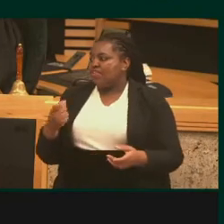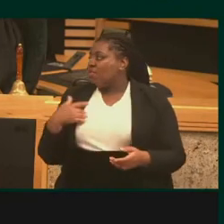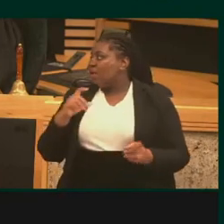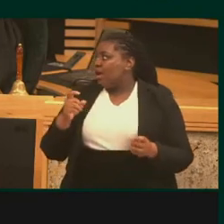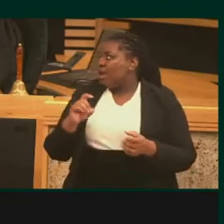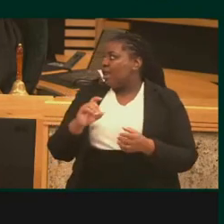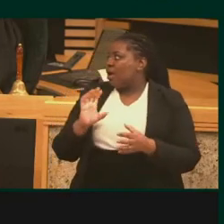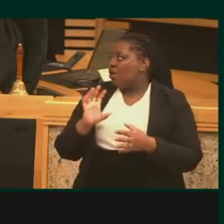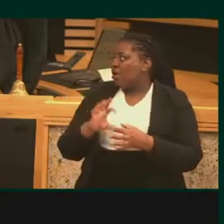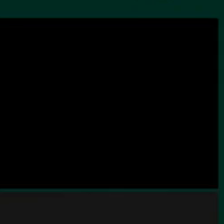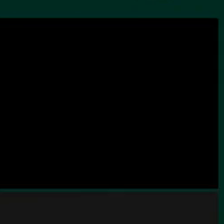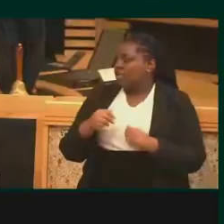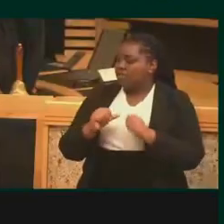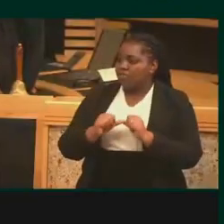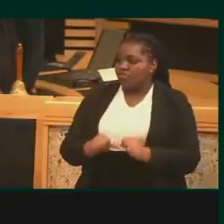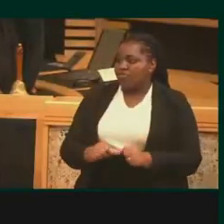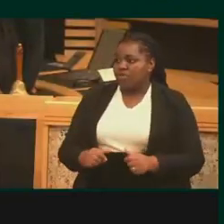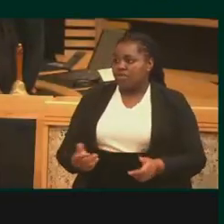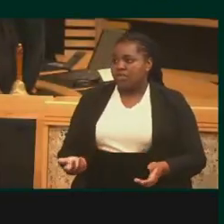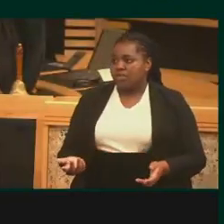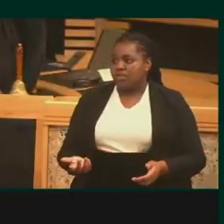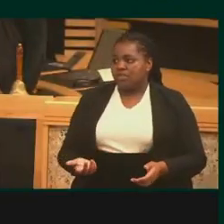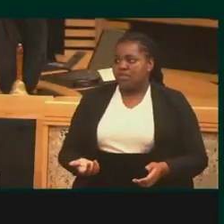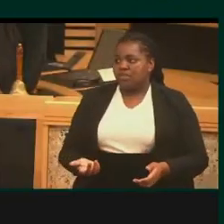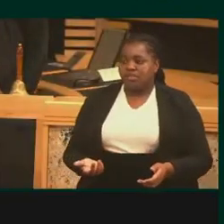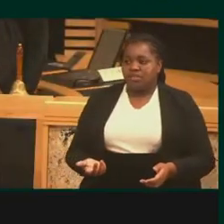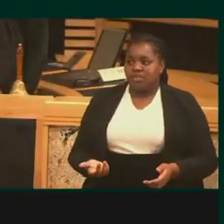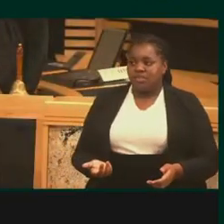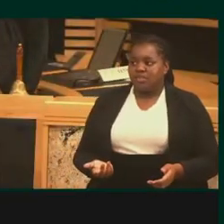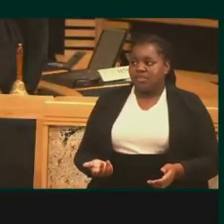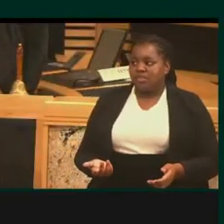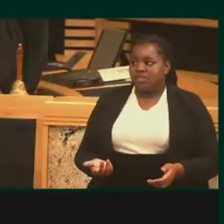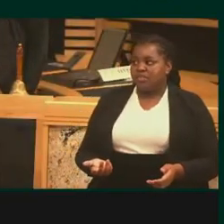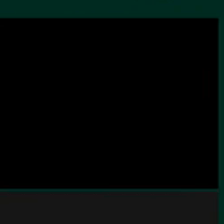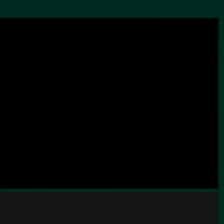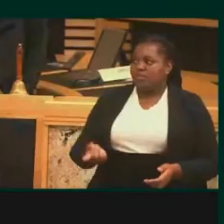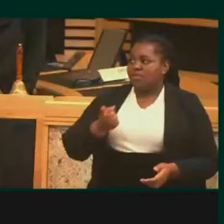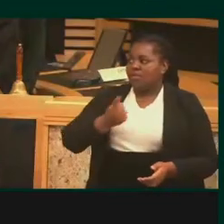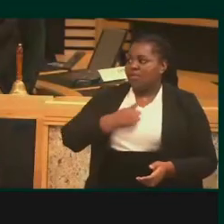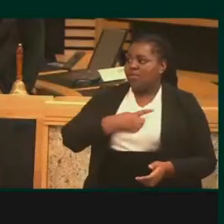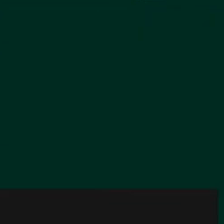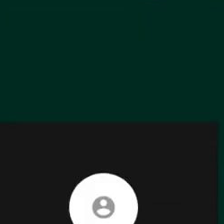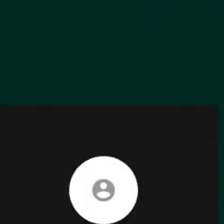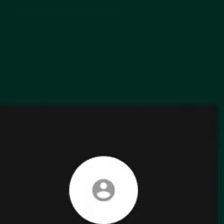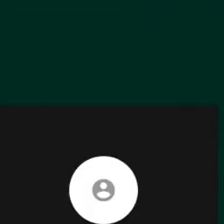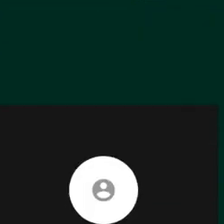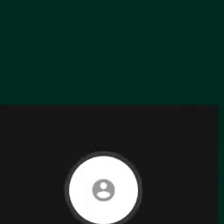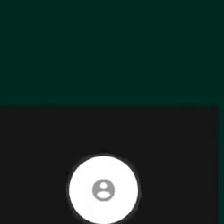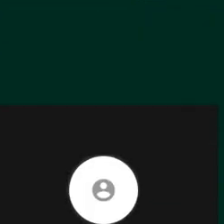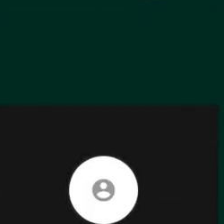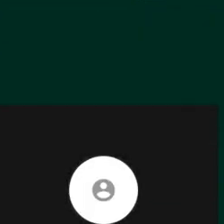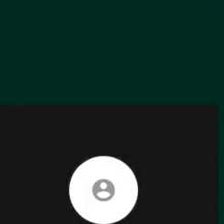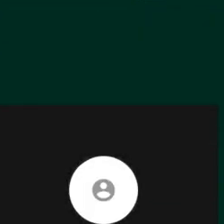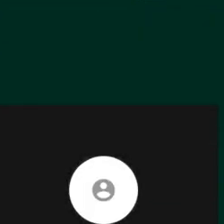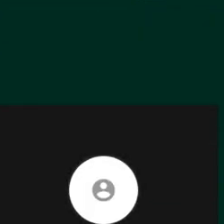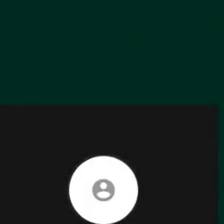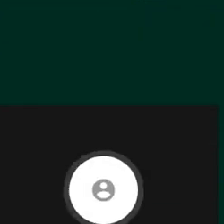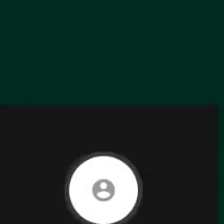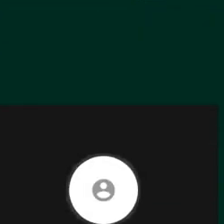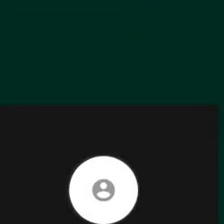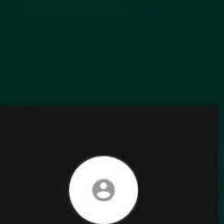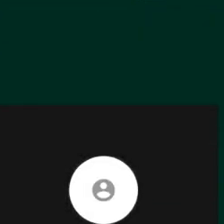connect with her then let's progress because uh we said we must arrange a person inside I will request the